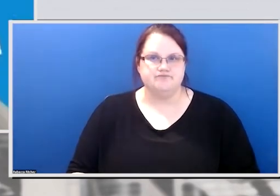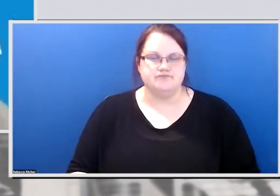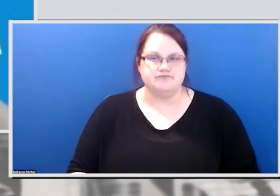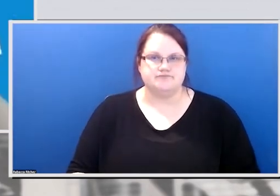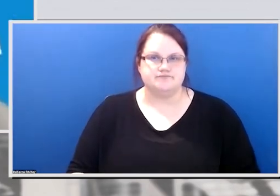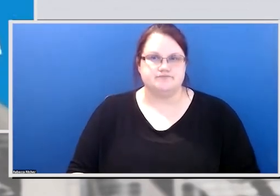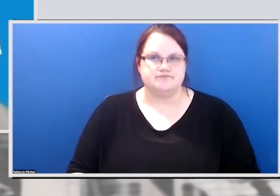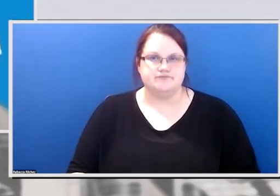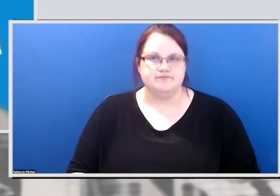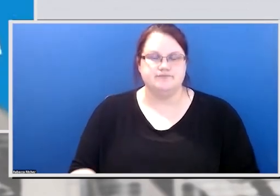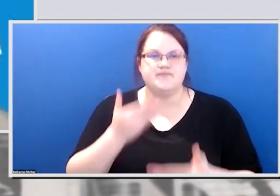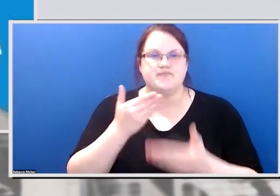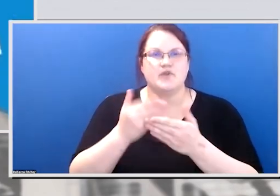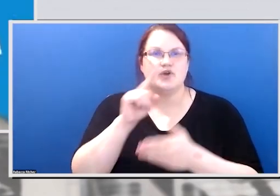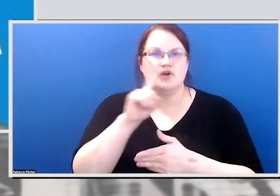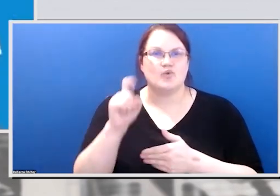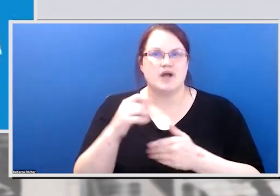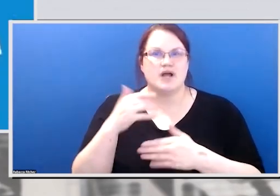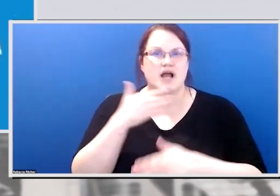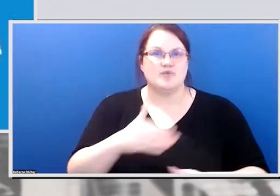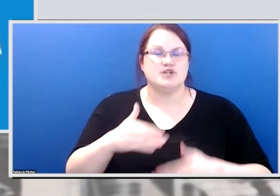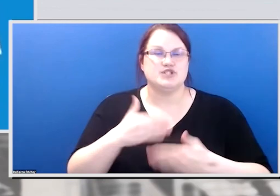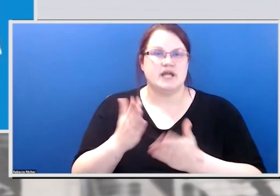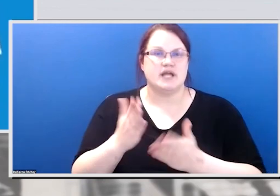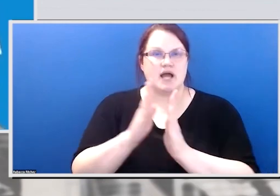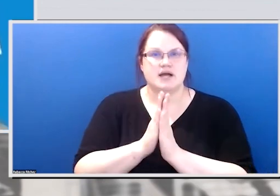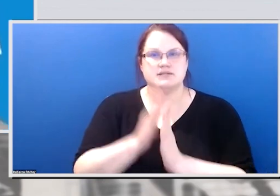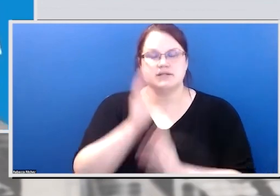That's a great question. I appreciate asking.